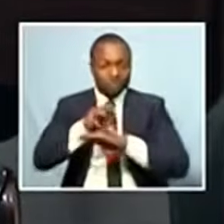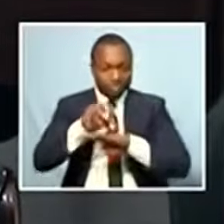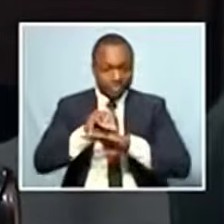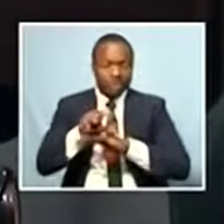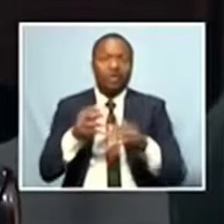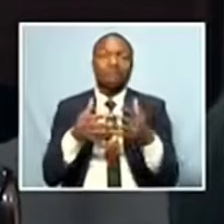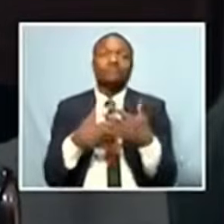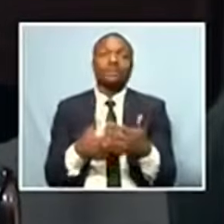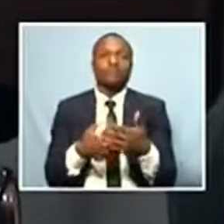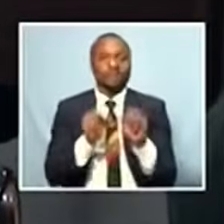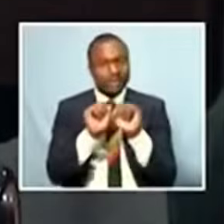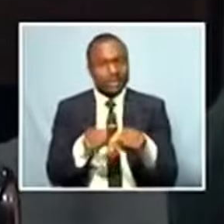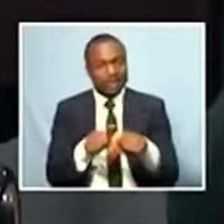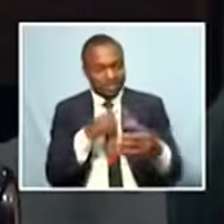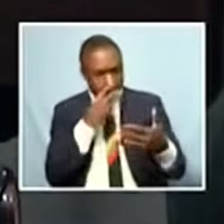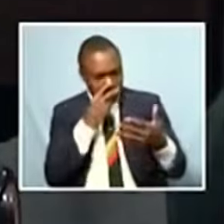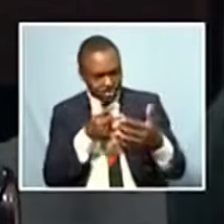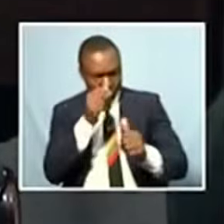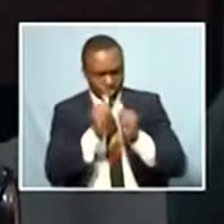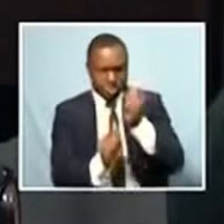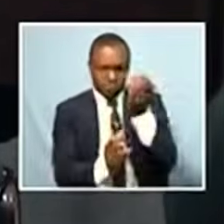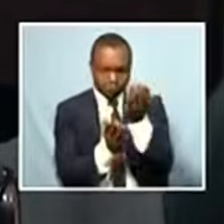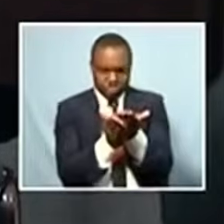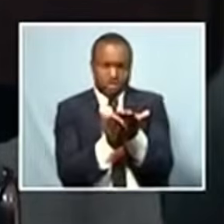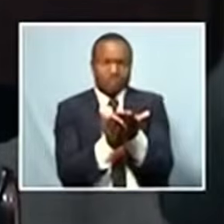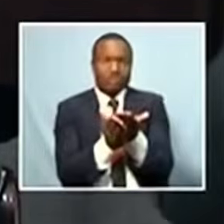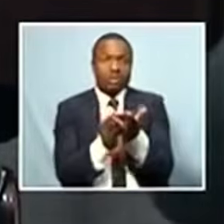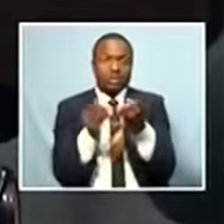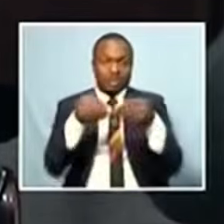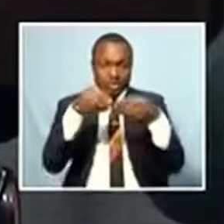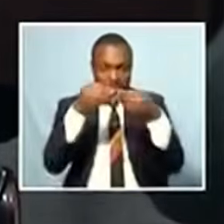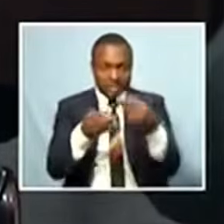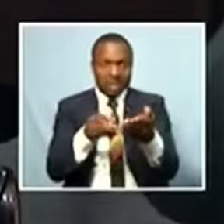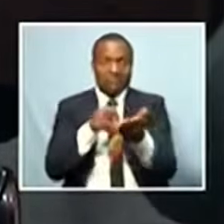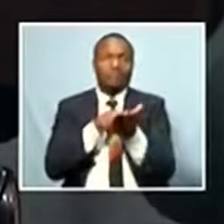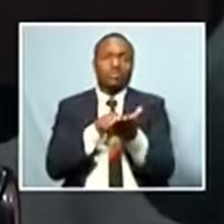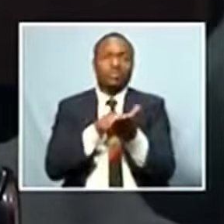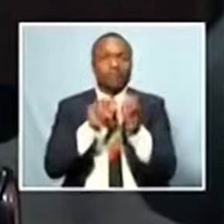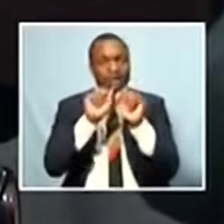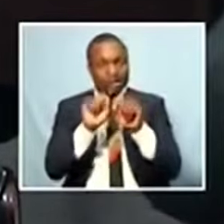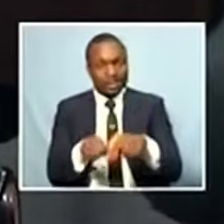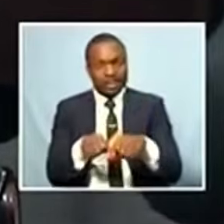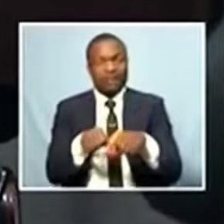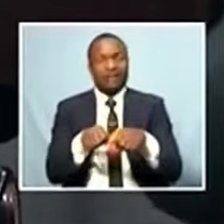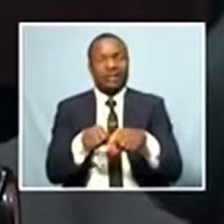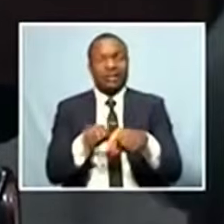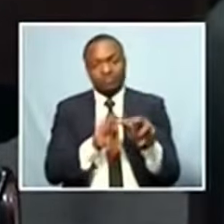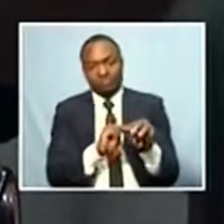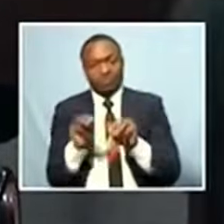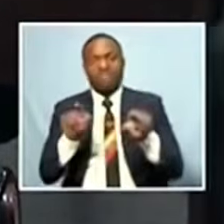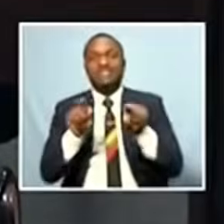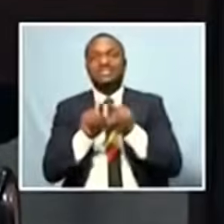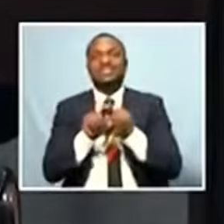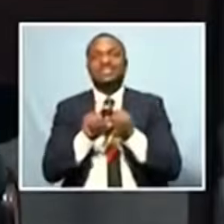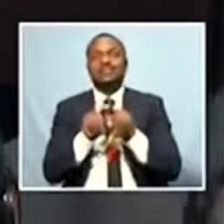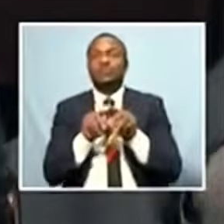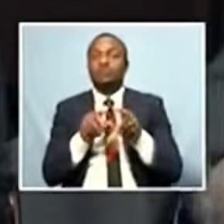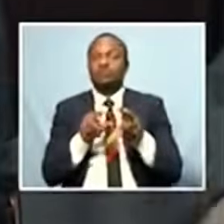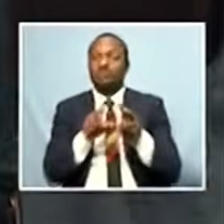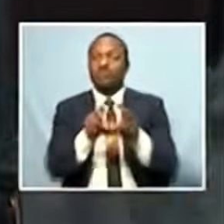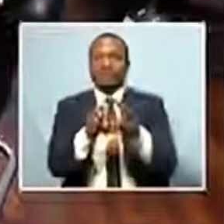that we know which appendix it is, and you give reference so that we all sail on the same page? Thank